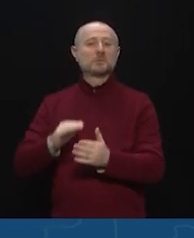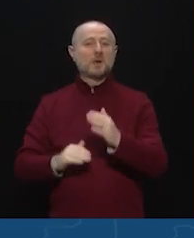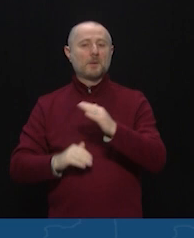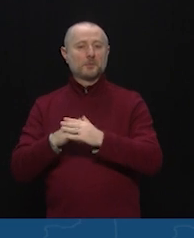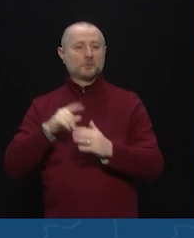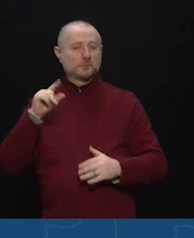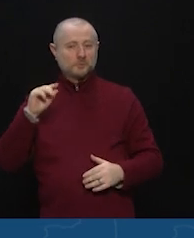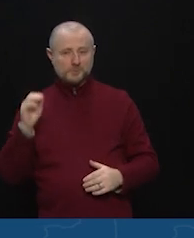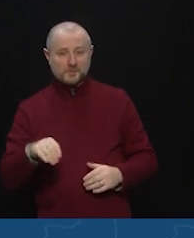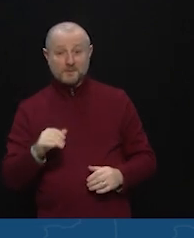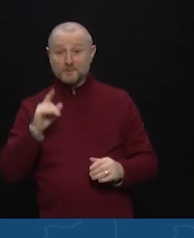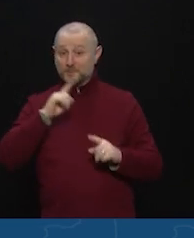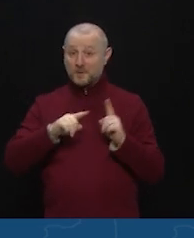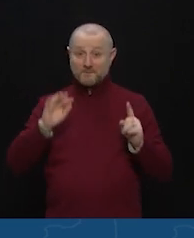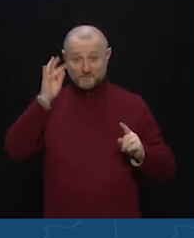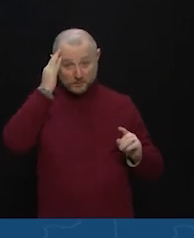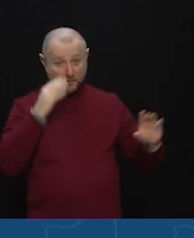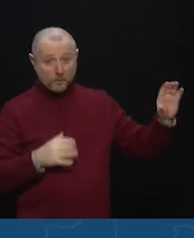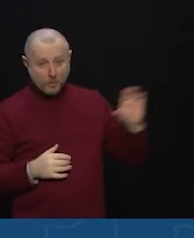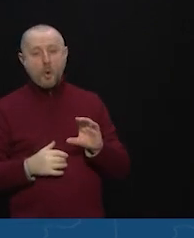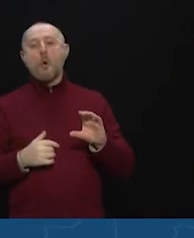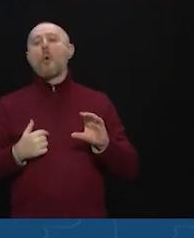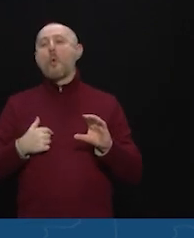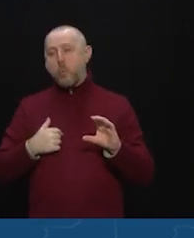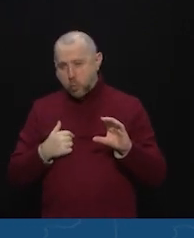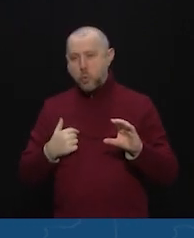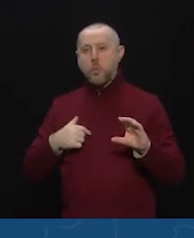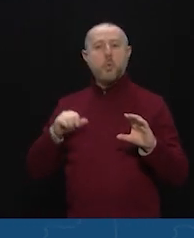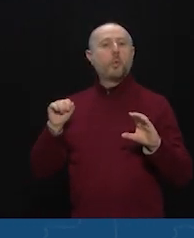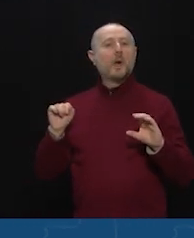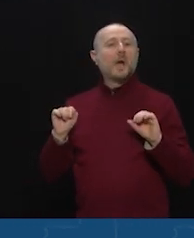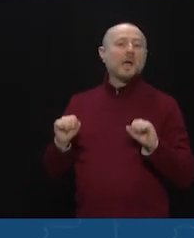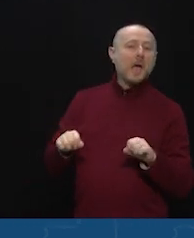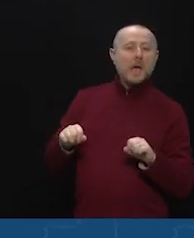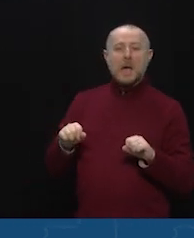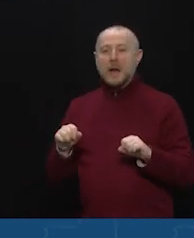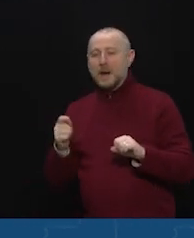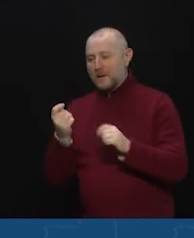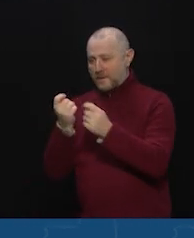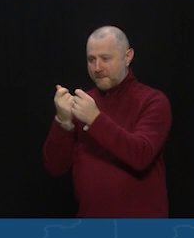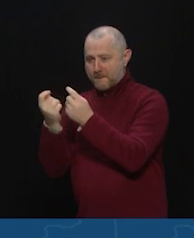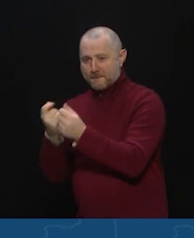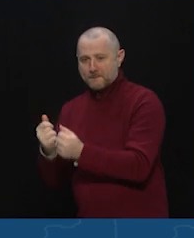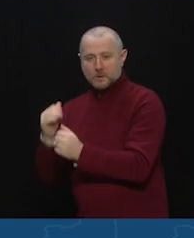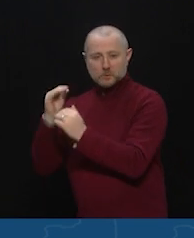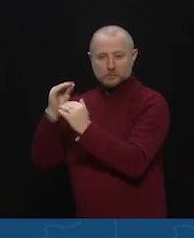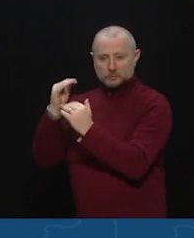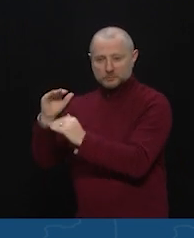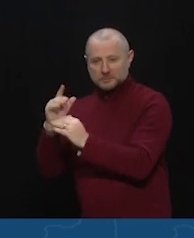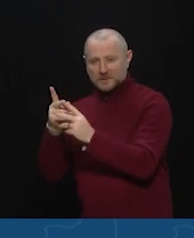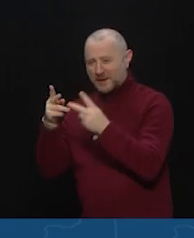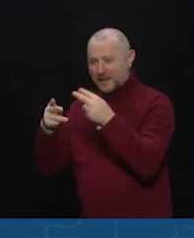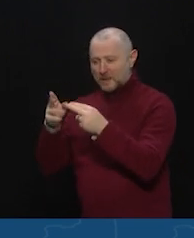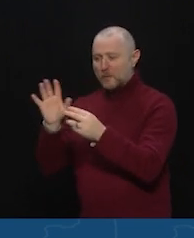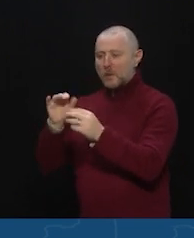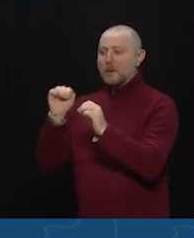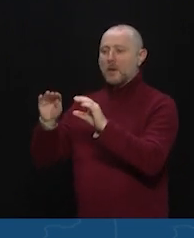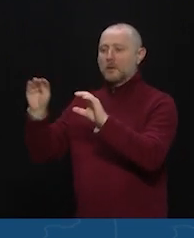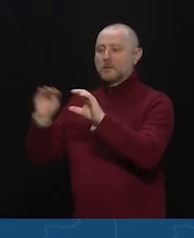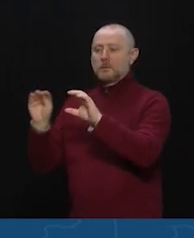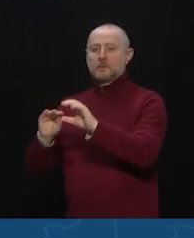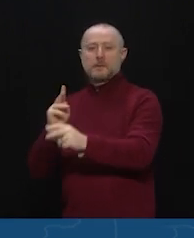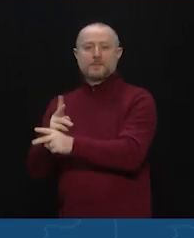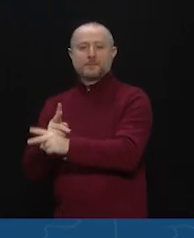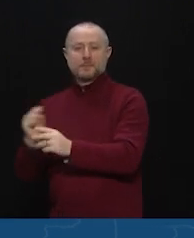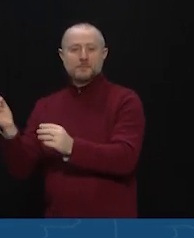Once we got the federal funds, we were able to remove those cuts. If we had reserves, then we would be able to have done the